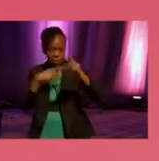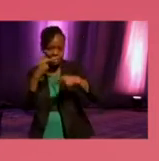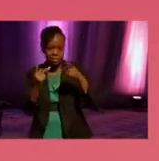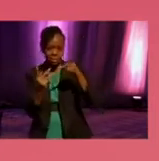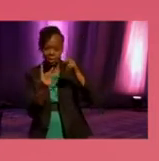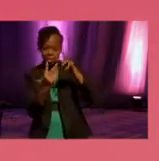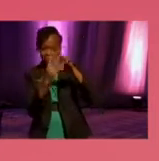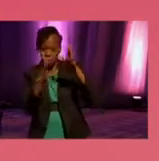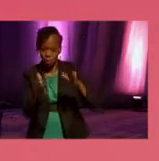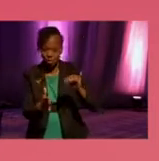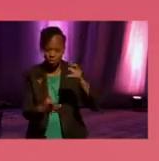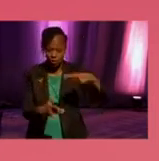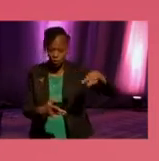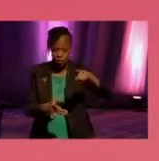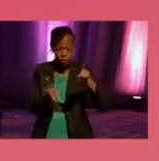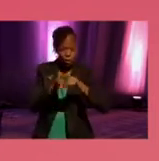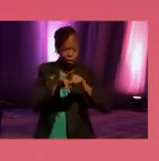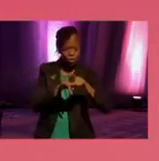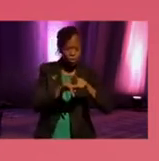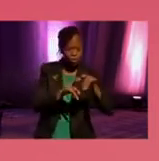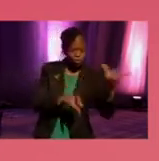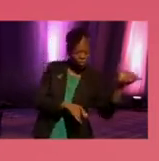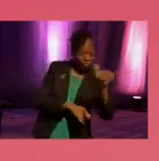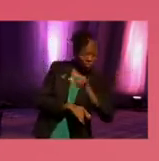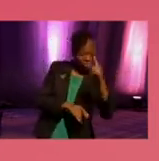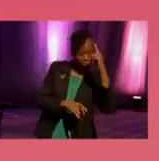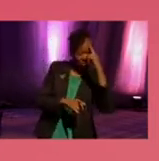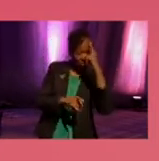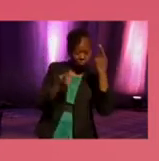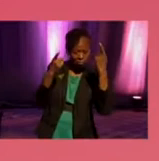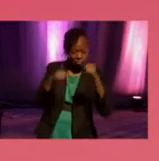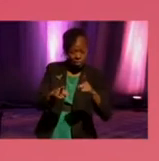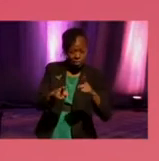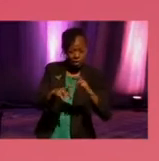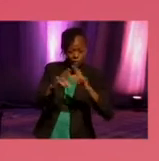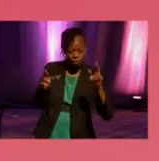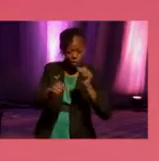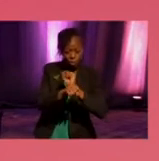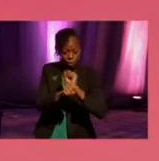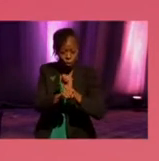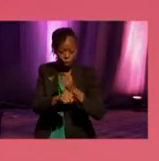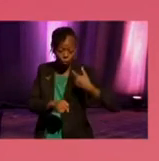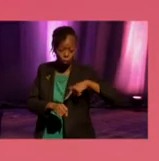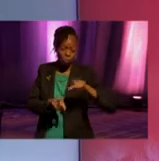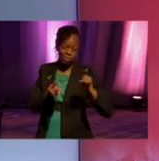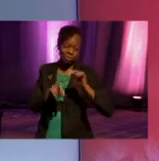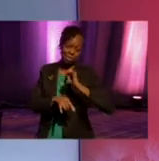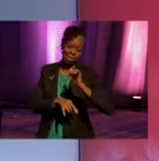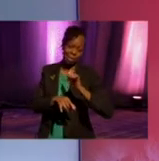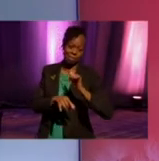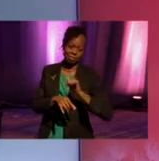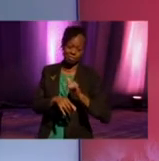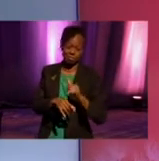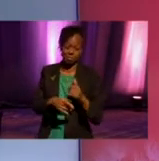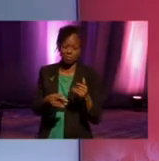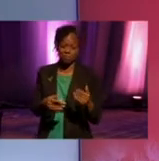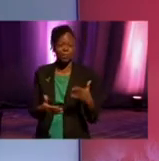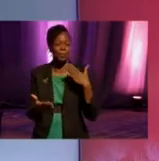is also equally like-minded and ready to get to work, we are too, as well at Children's. Thank